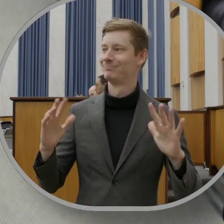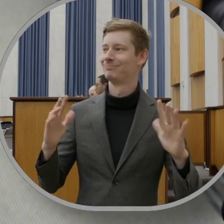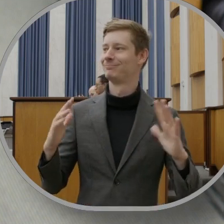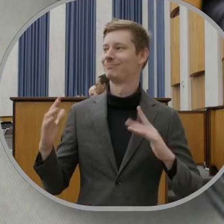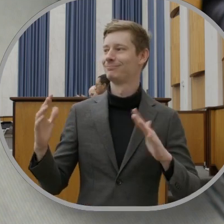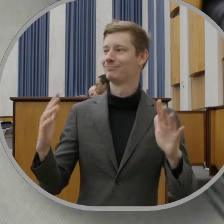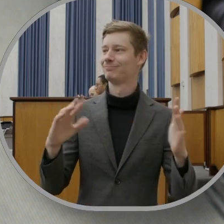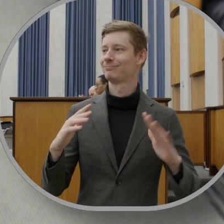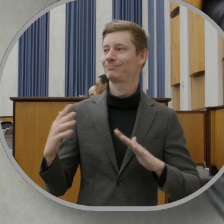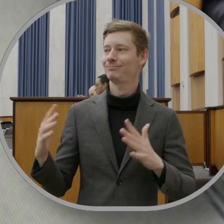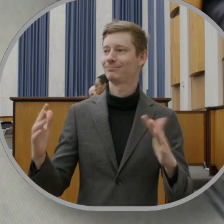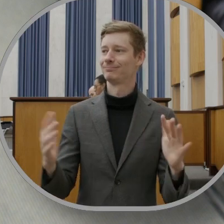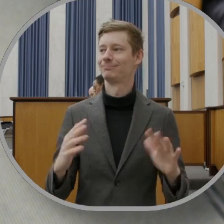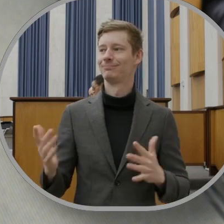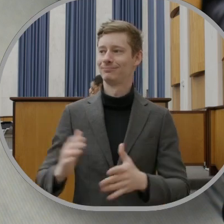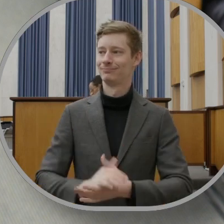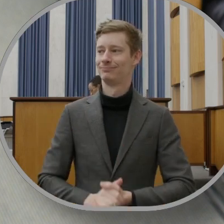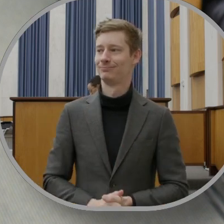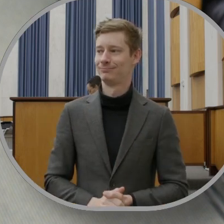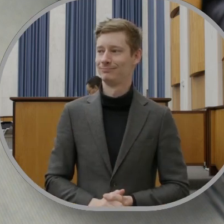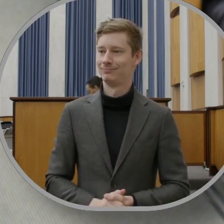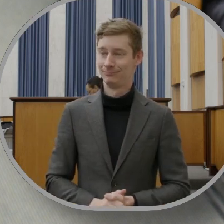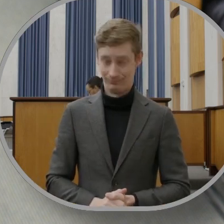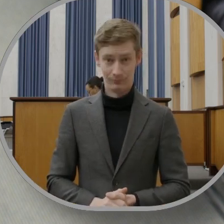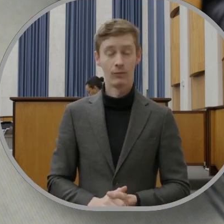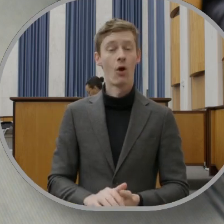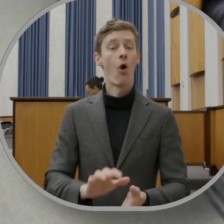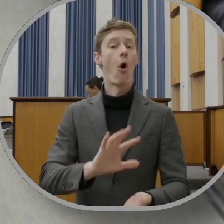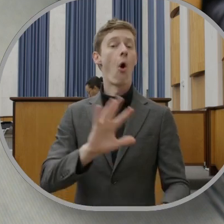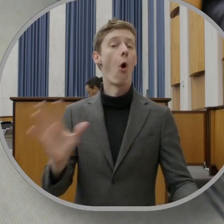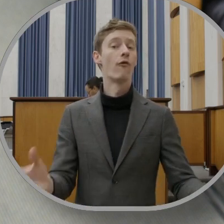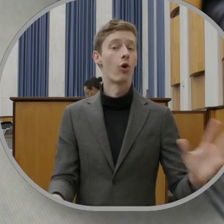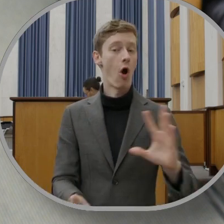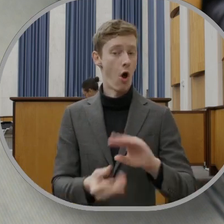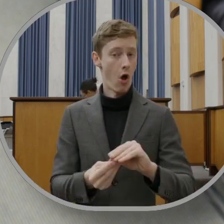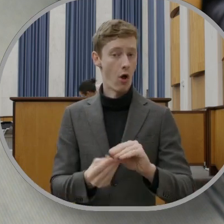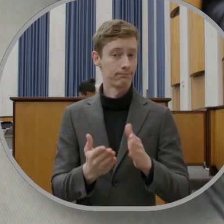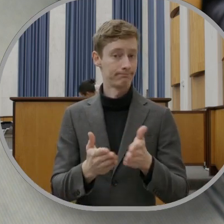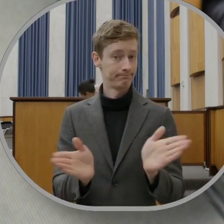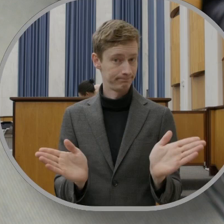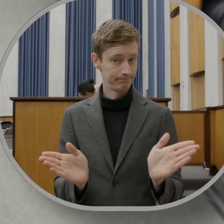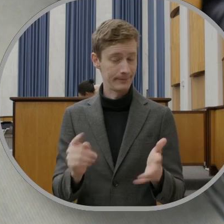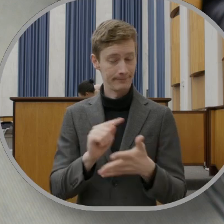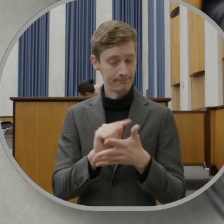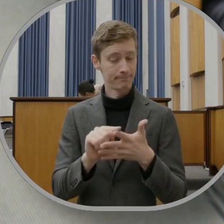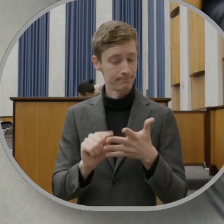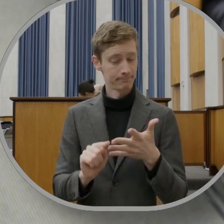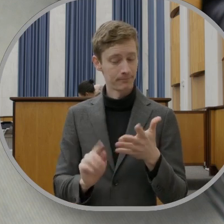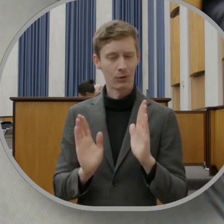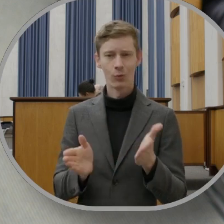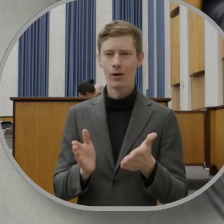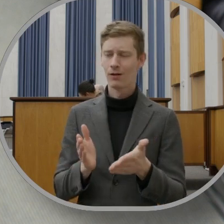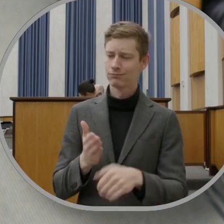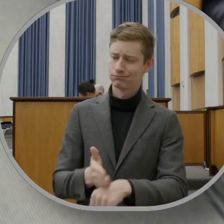Overall, These investments will enhance the connectivity of our